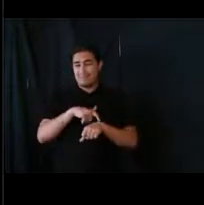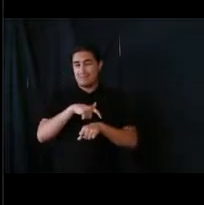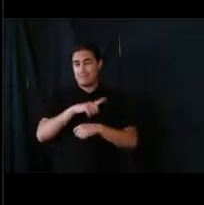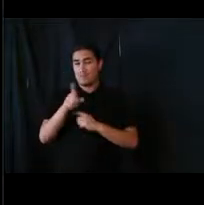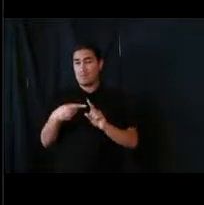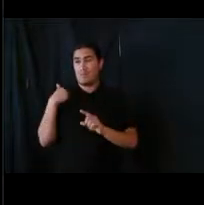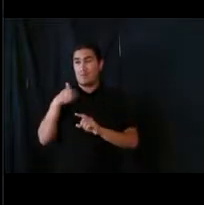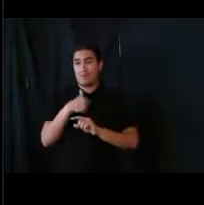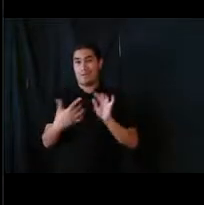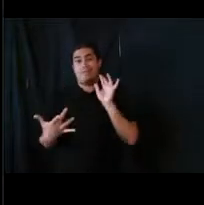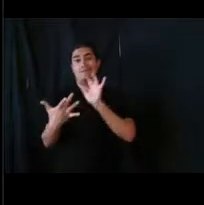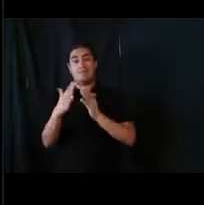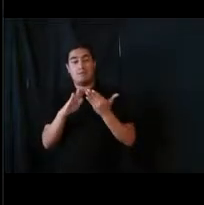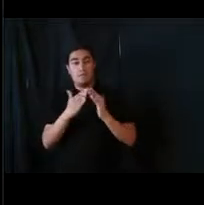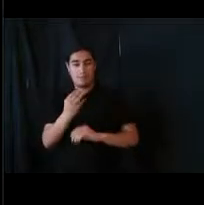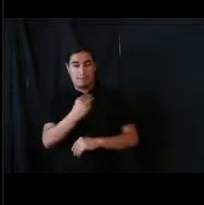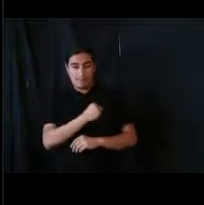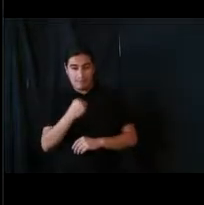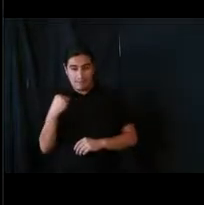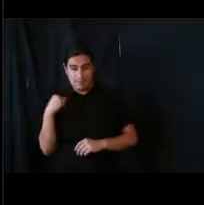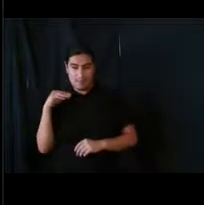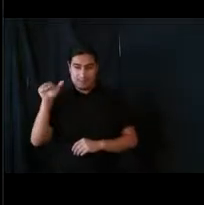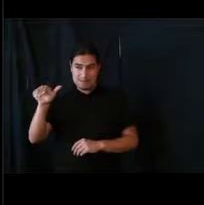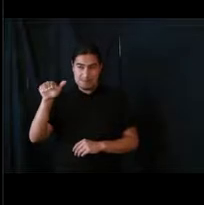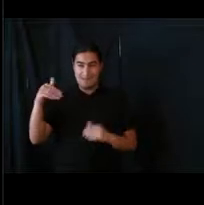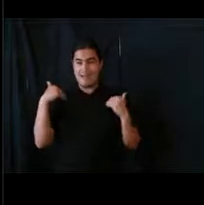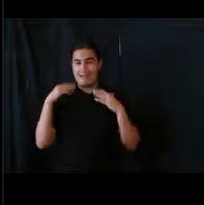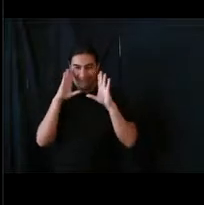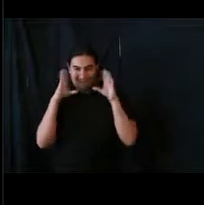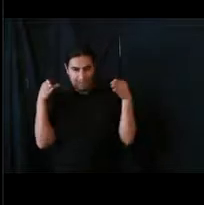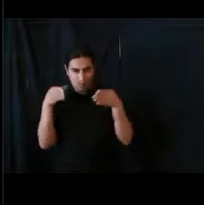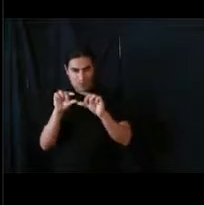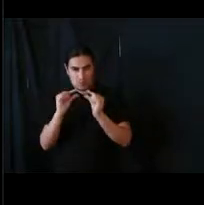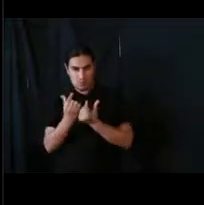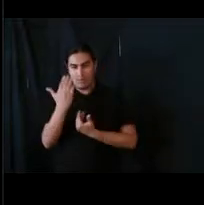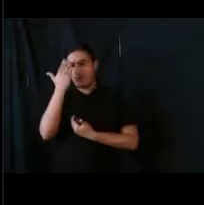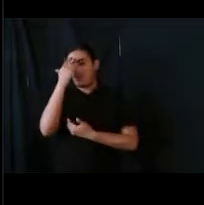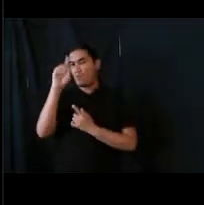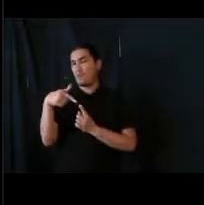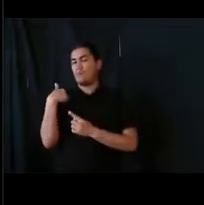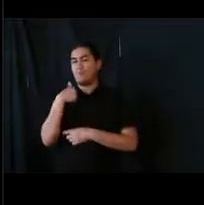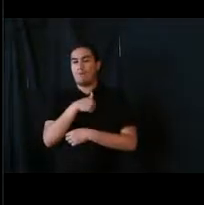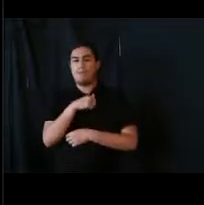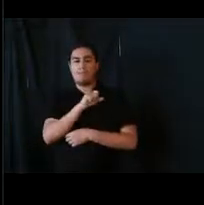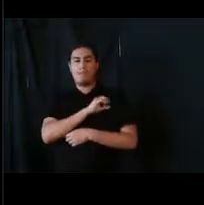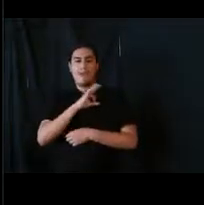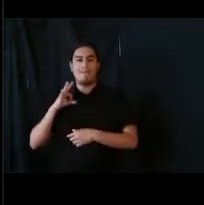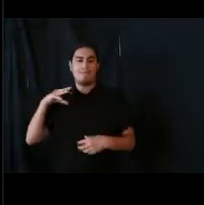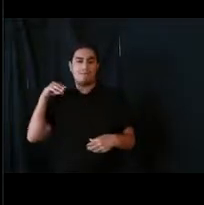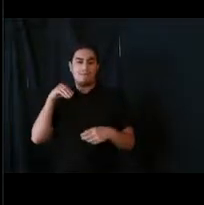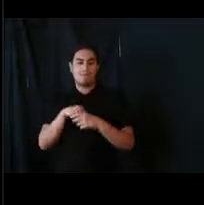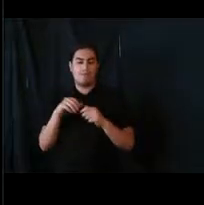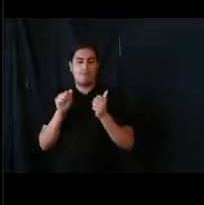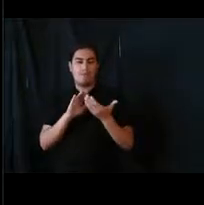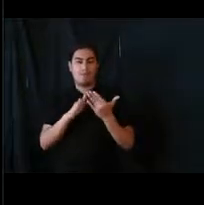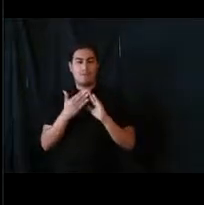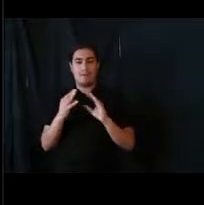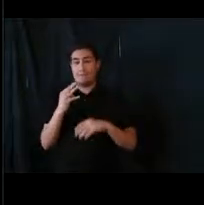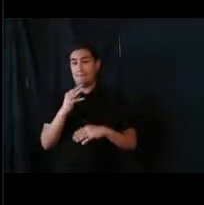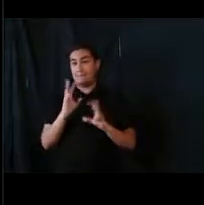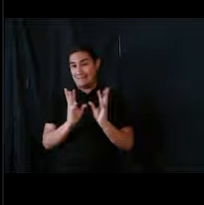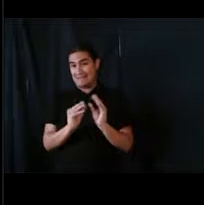community members and maybe having a focus group i know when when we participate when our staff participates on community meetings we